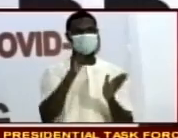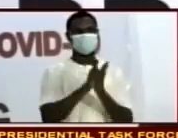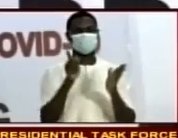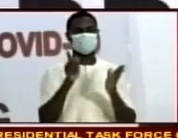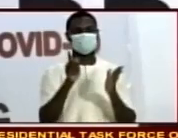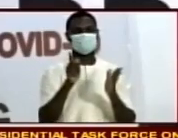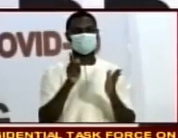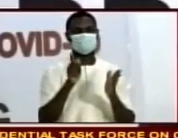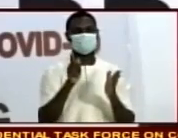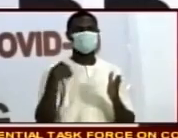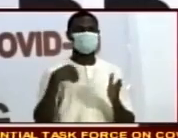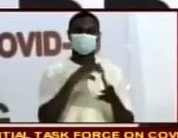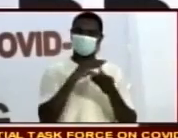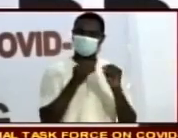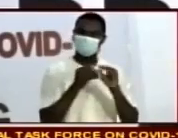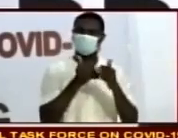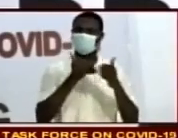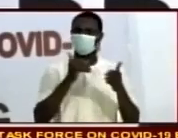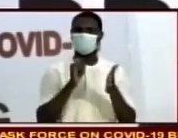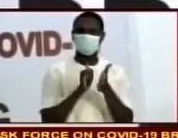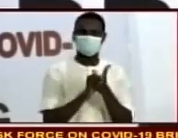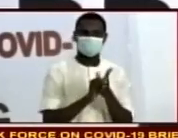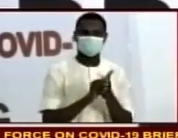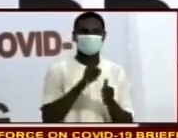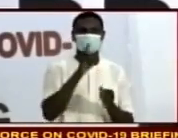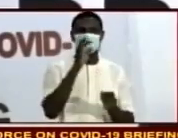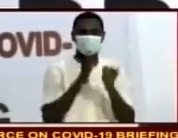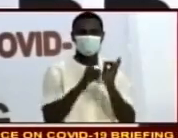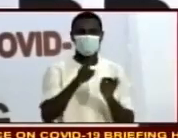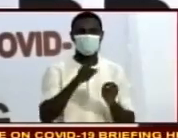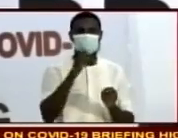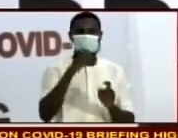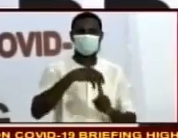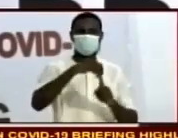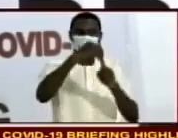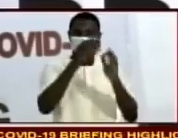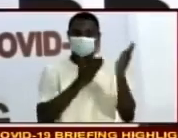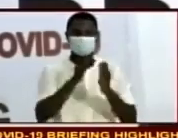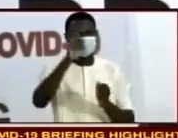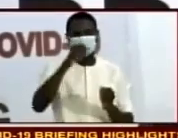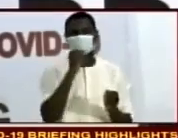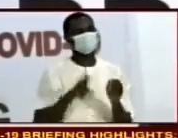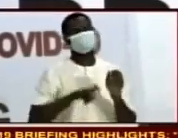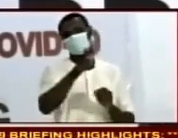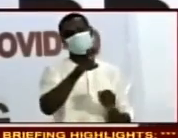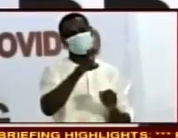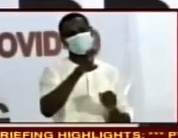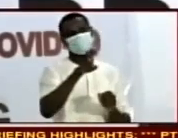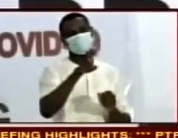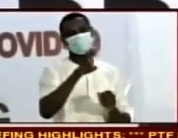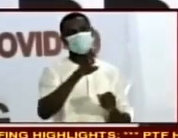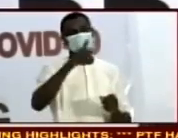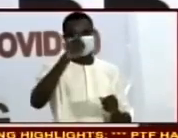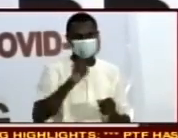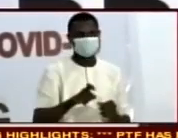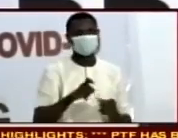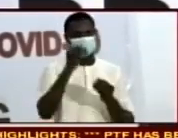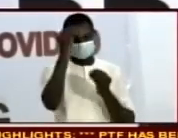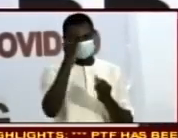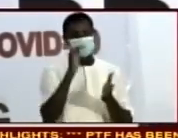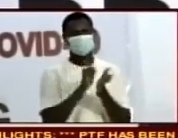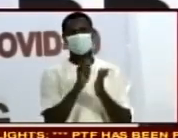is not allowed. So I think when it comes to transporting a deceased person, that would be considered to be essential. And do get in touch with